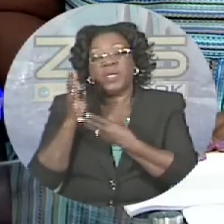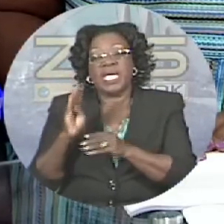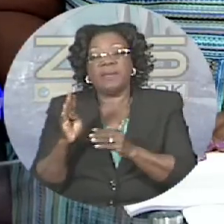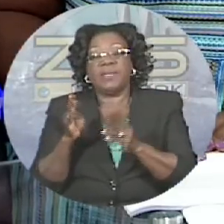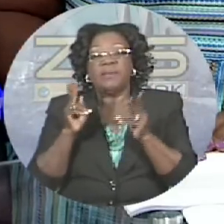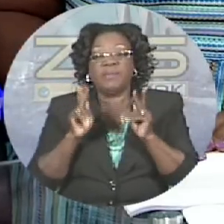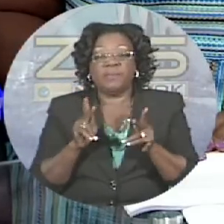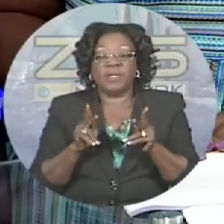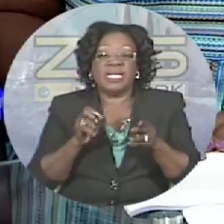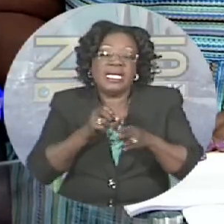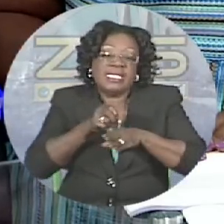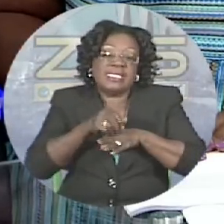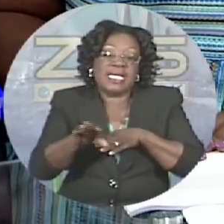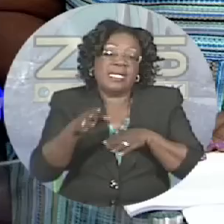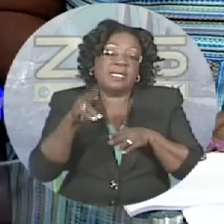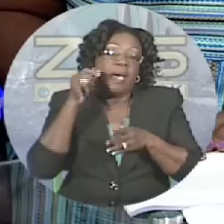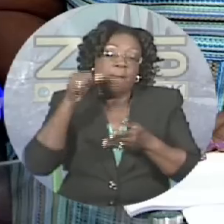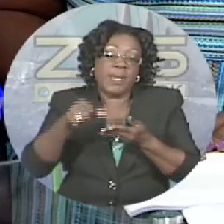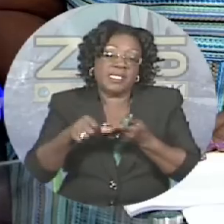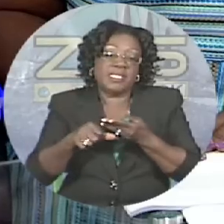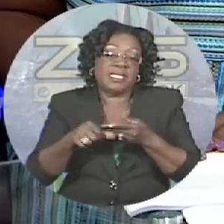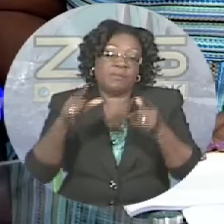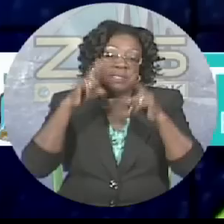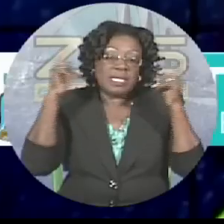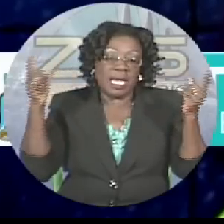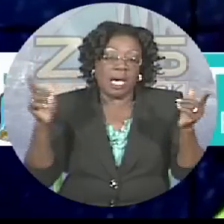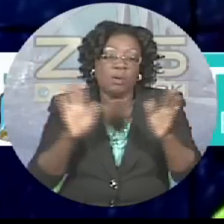sent a message that was loud and clear.